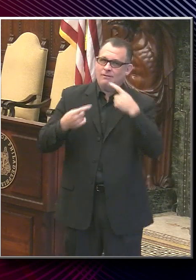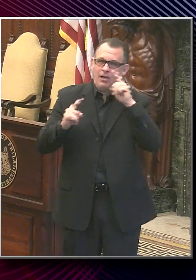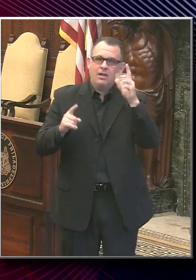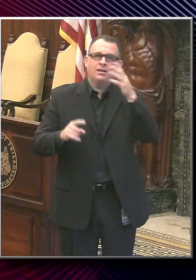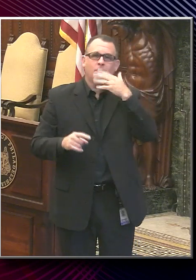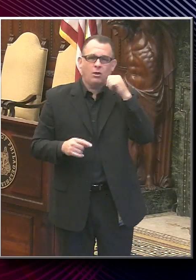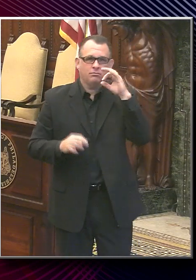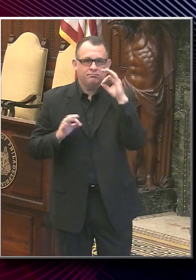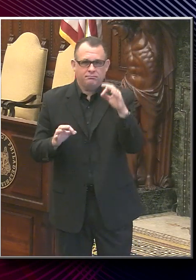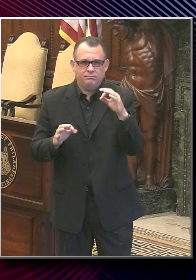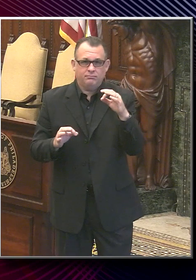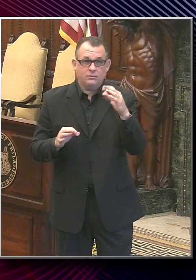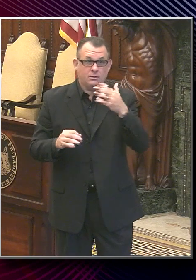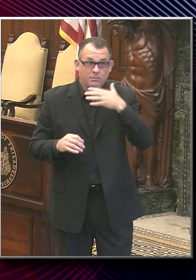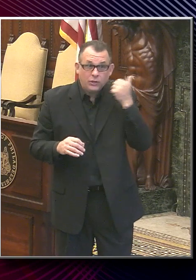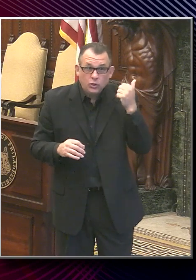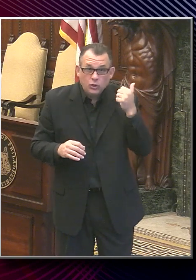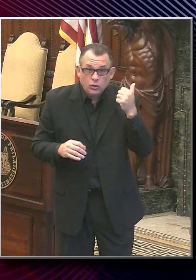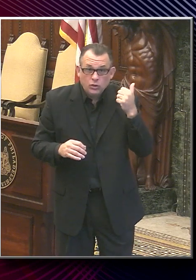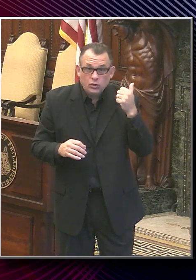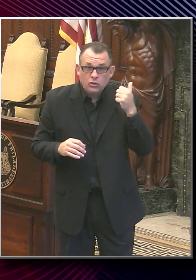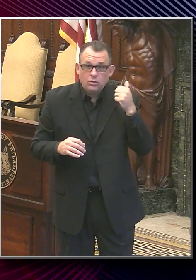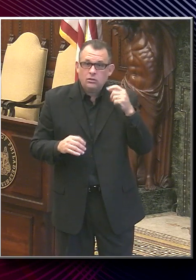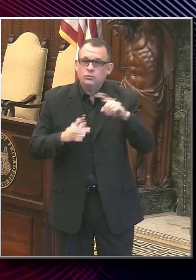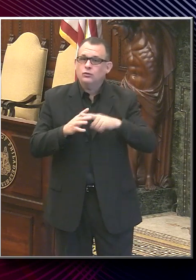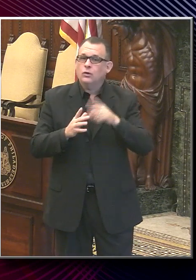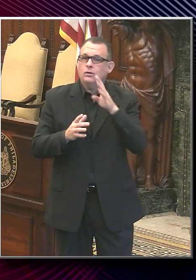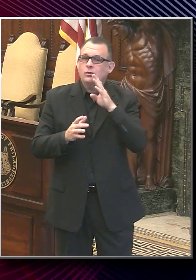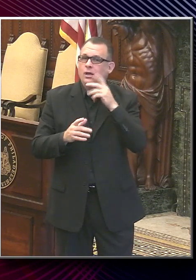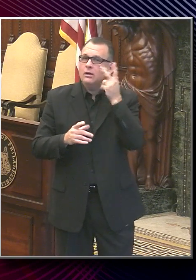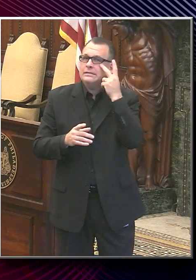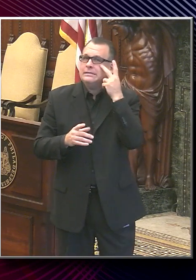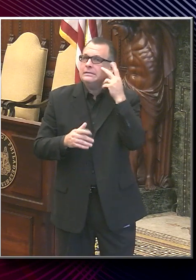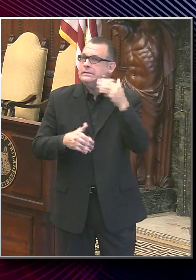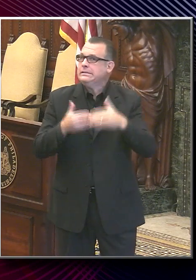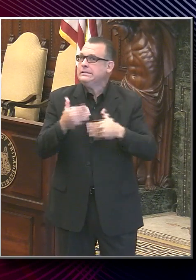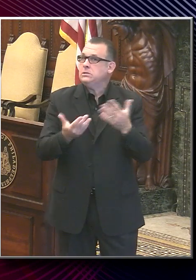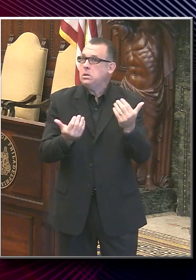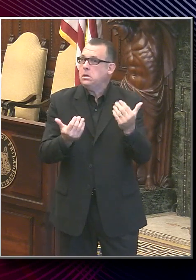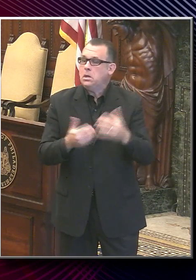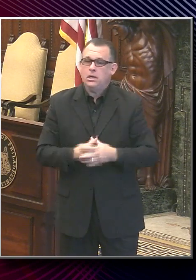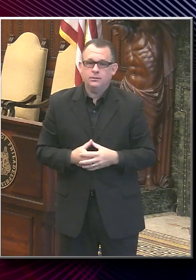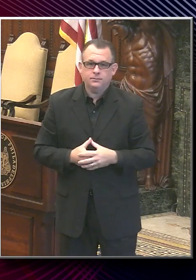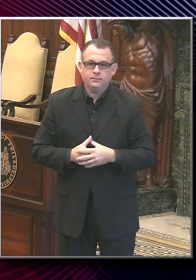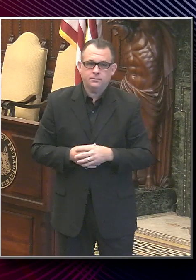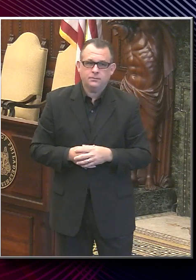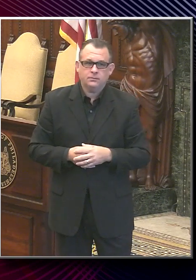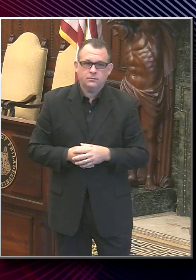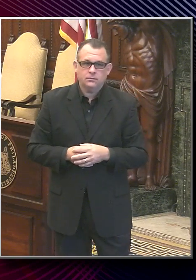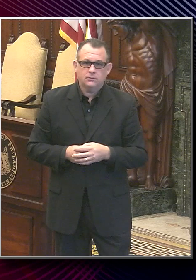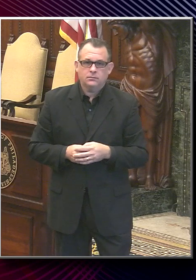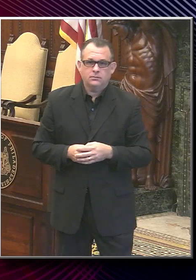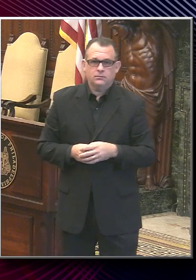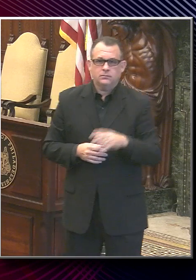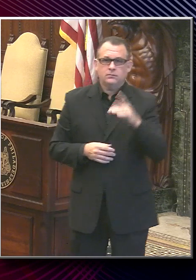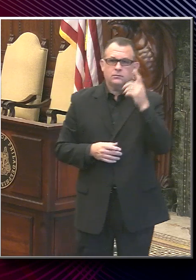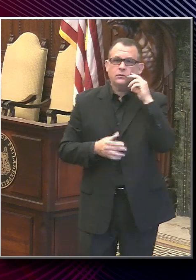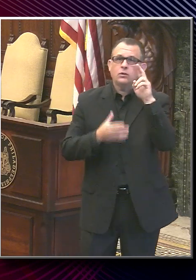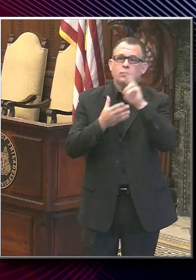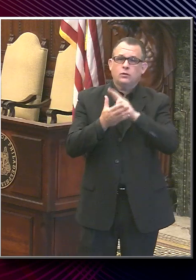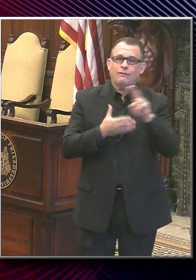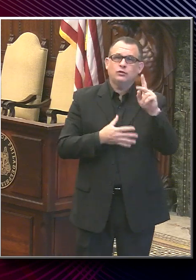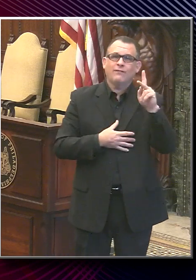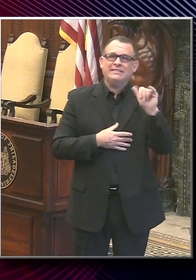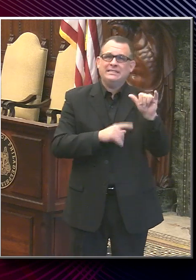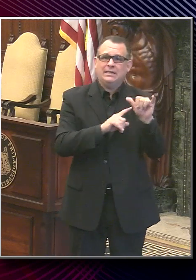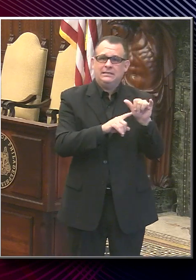Is that better? Give it a go. Let's hear. Okay. The University of Kentucky,